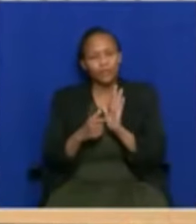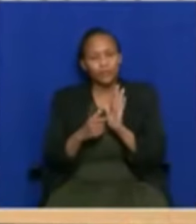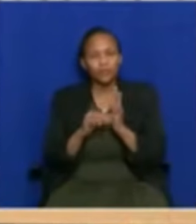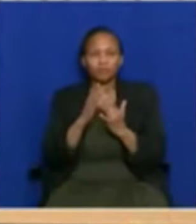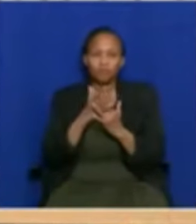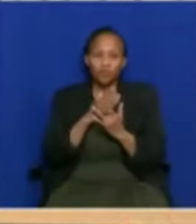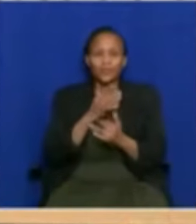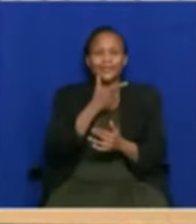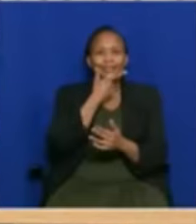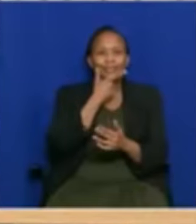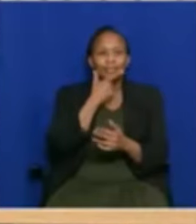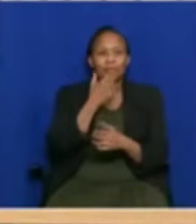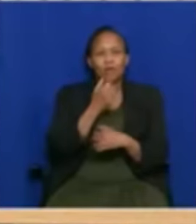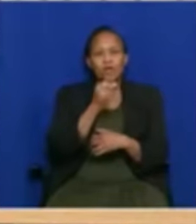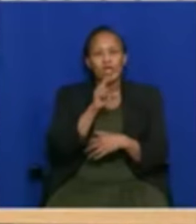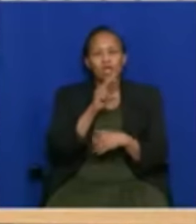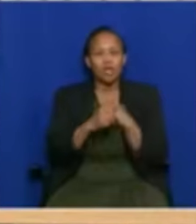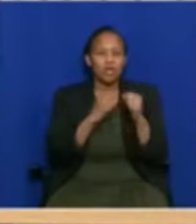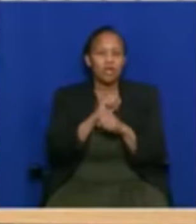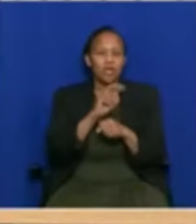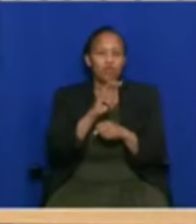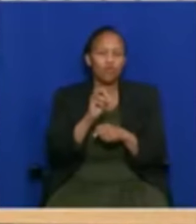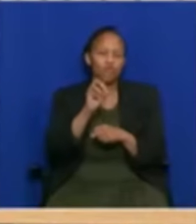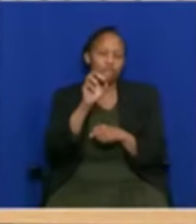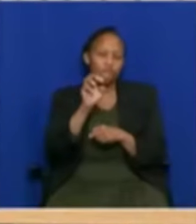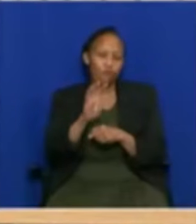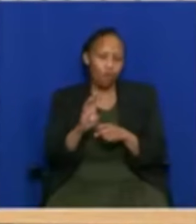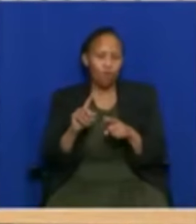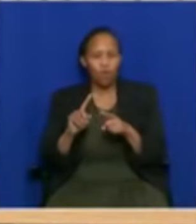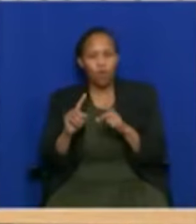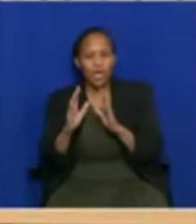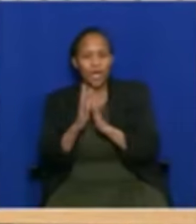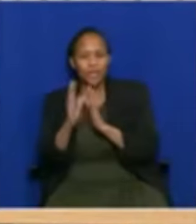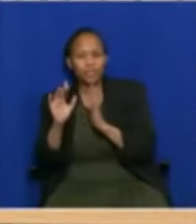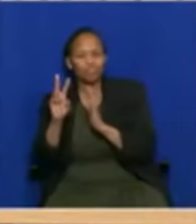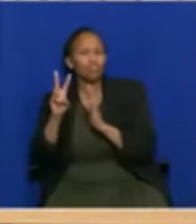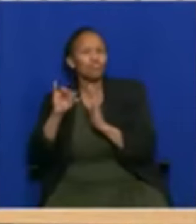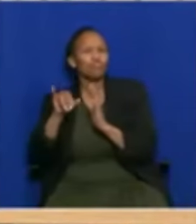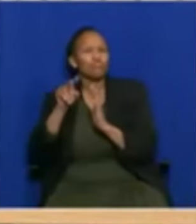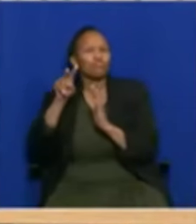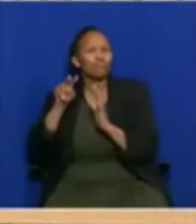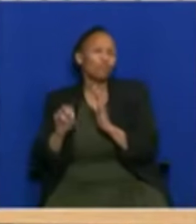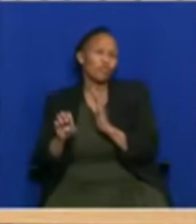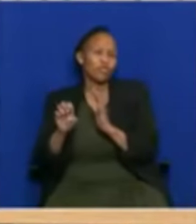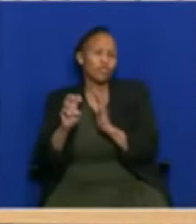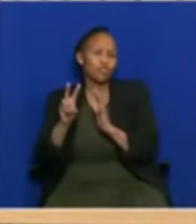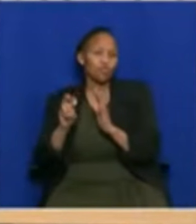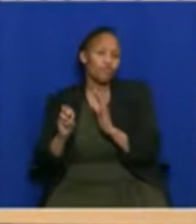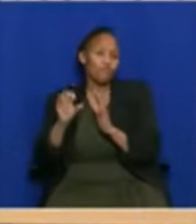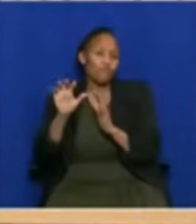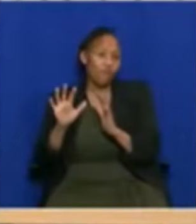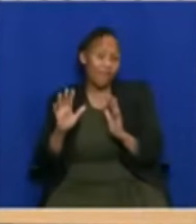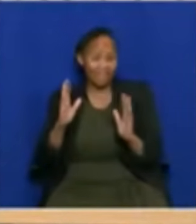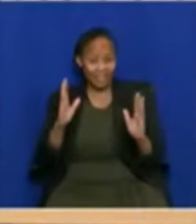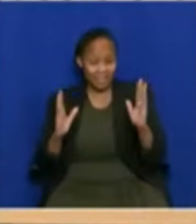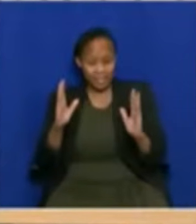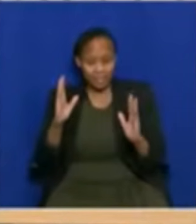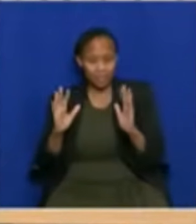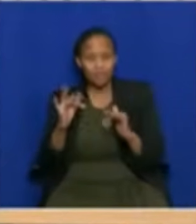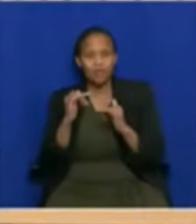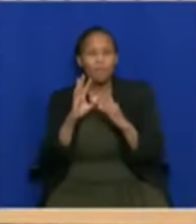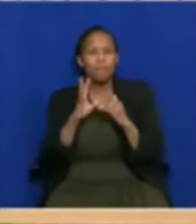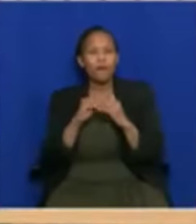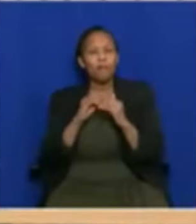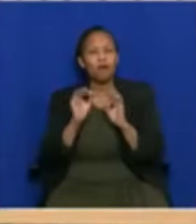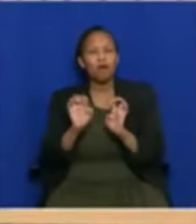June 2025, when the members of the panel were arrested? Is there any date in